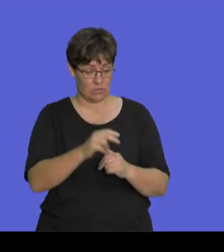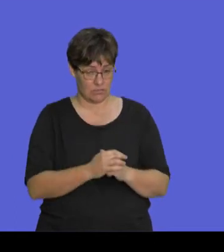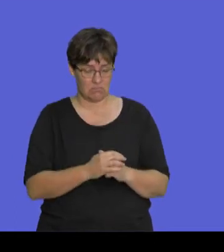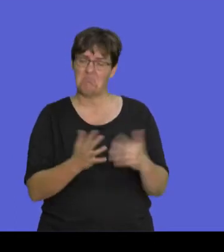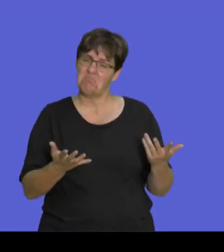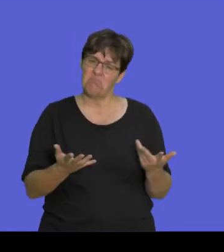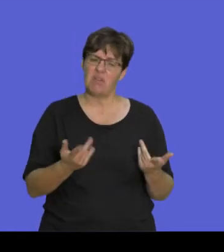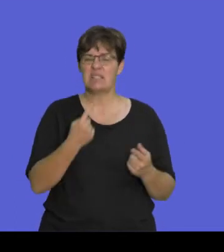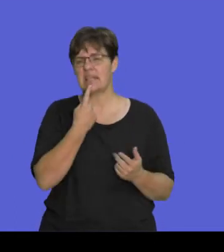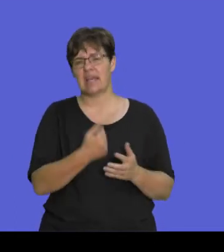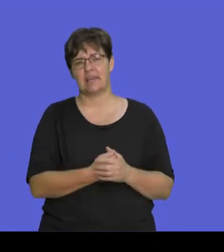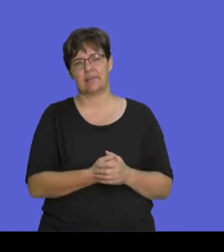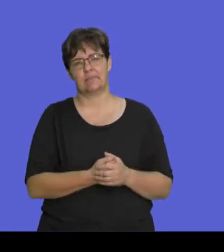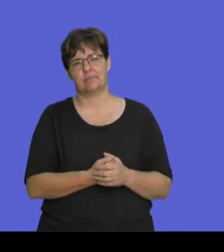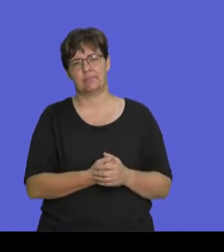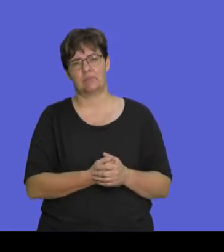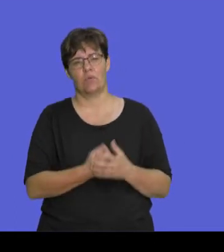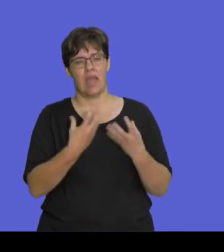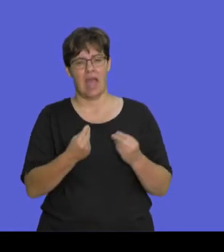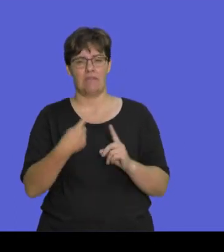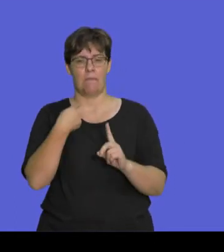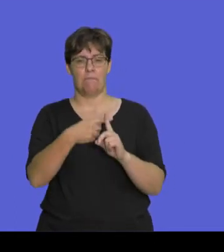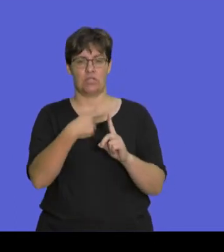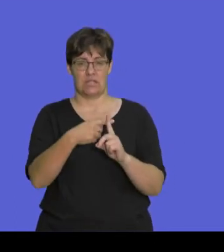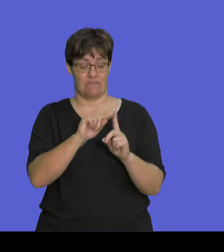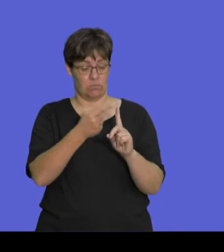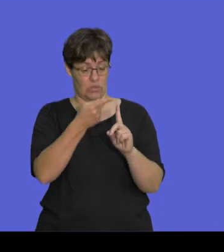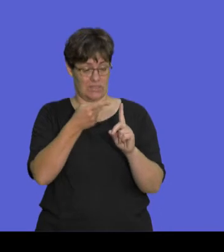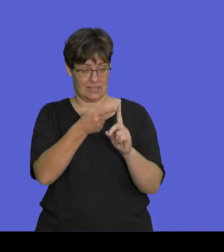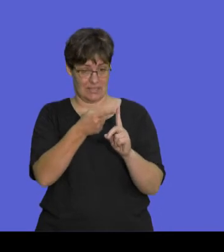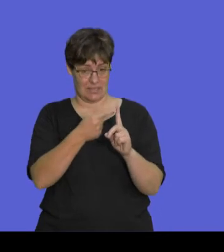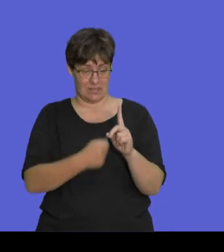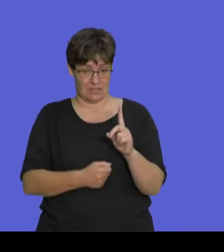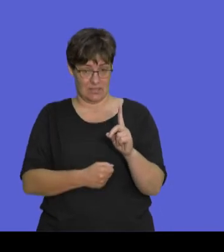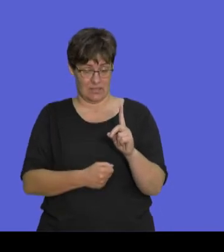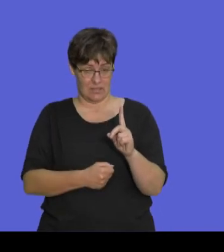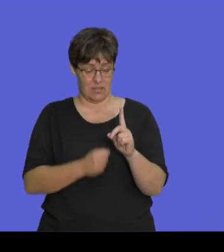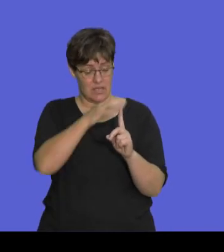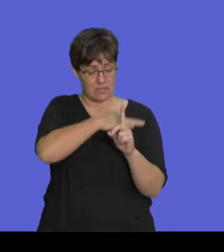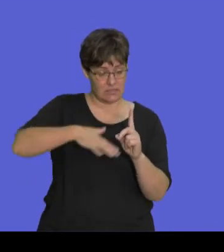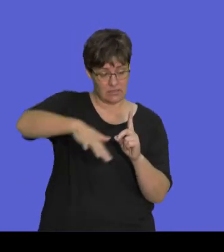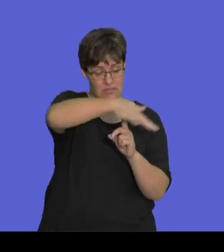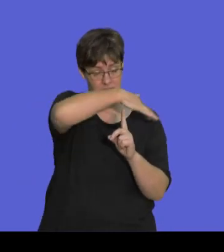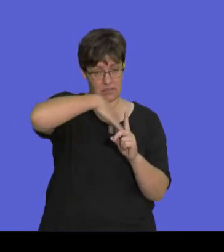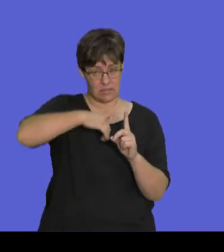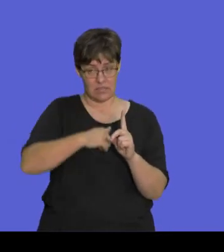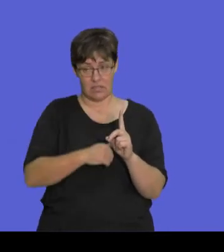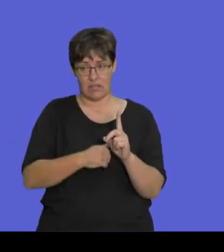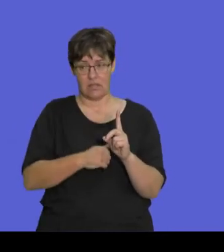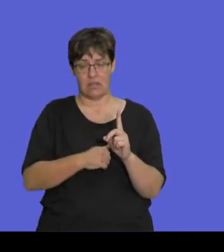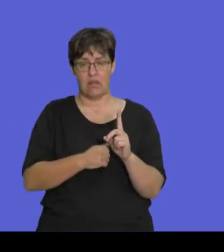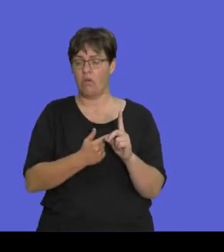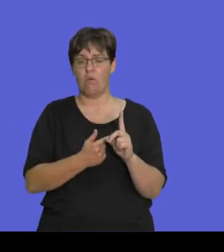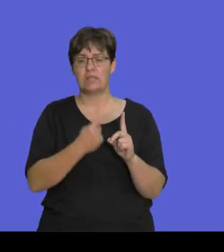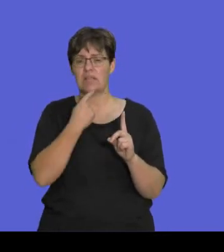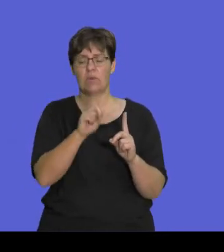sake, we've got a positive point charge in space. Around that positive charge, point charge, what exists is